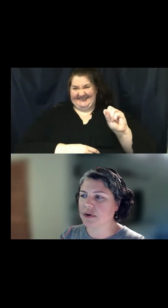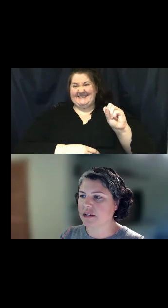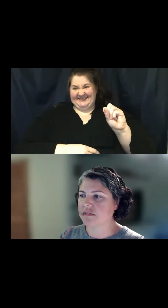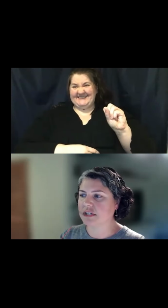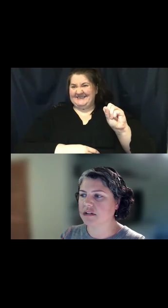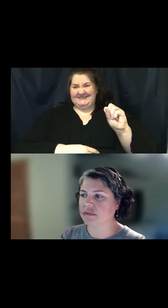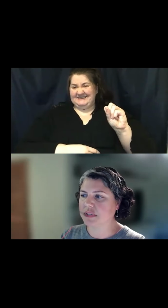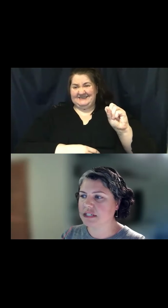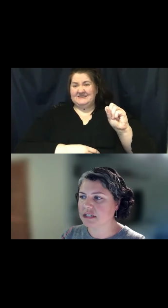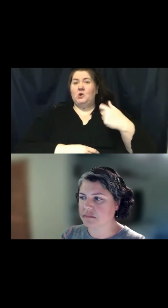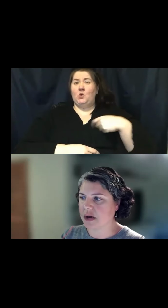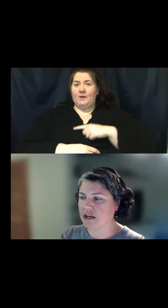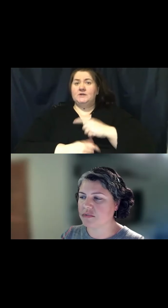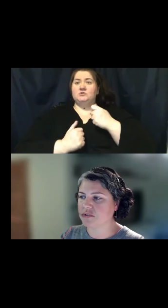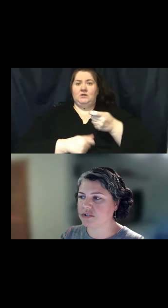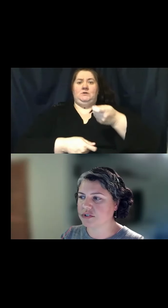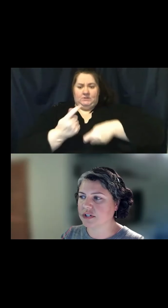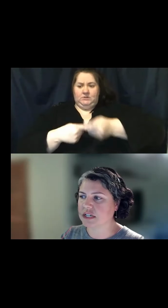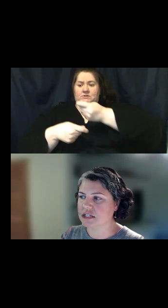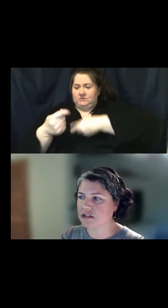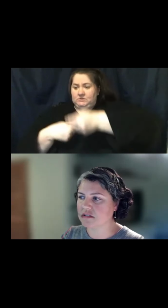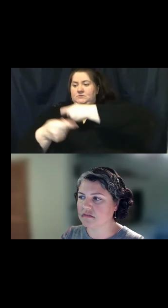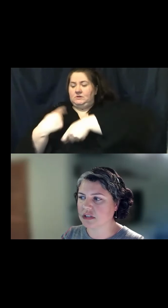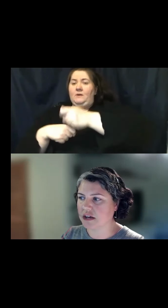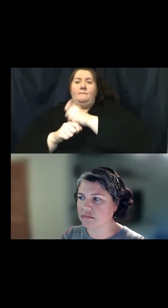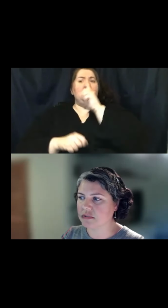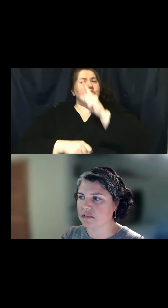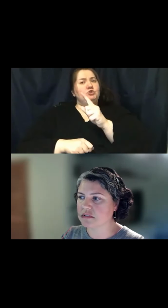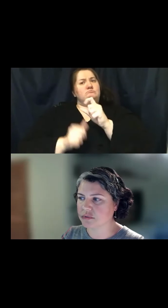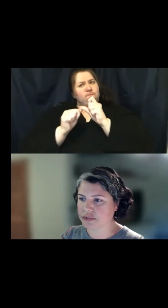is proactively replacing this pipe to ensure continued and